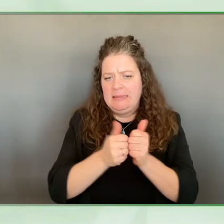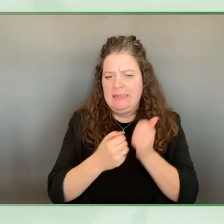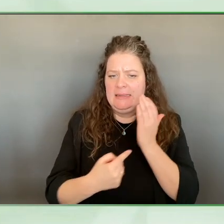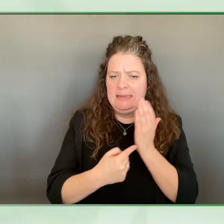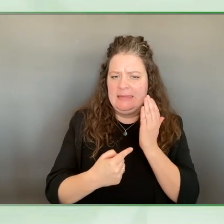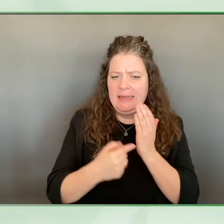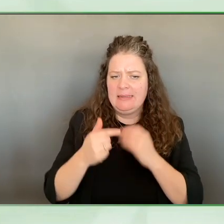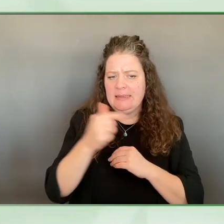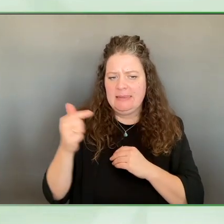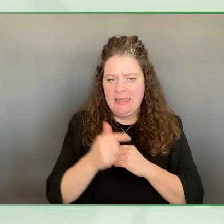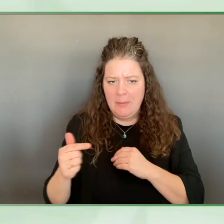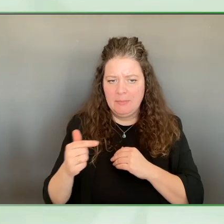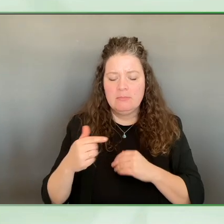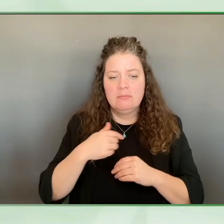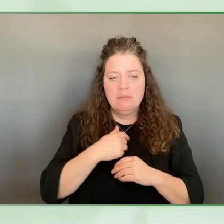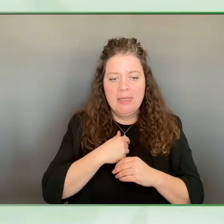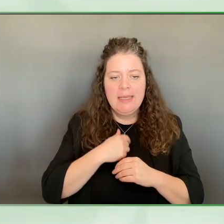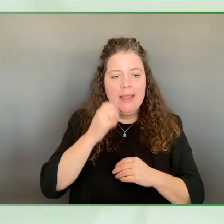collar black t-shirt.